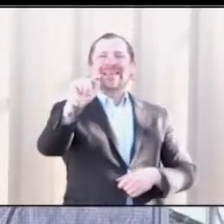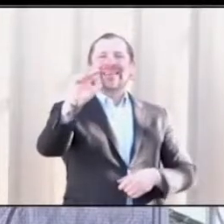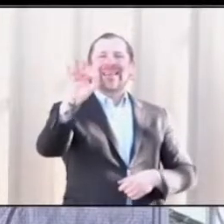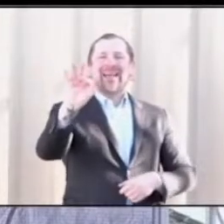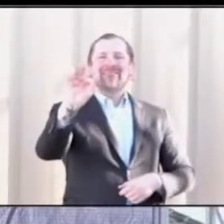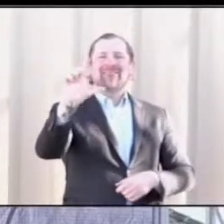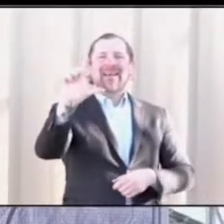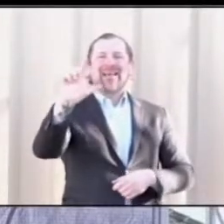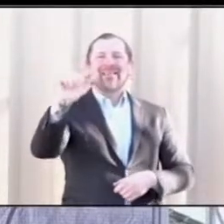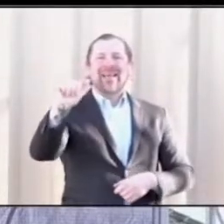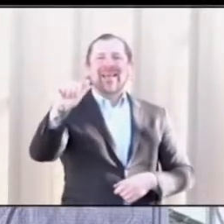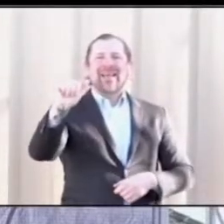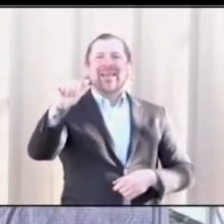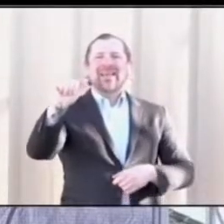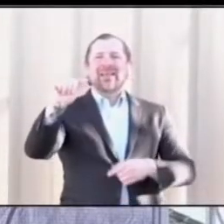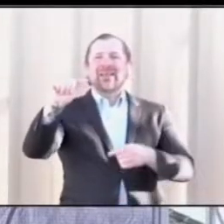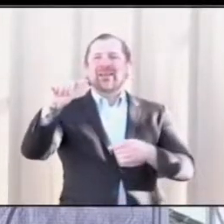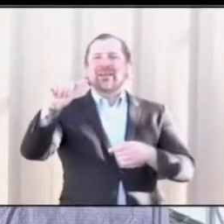ATFLA to